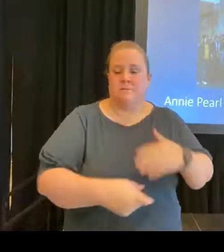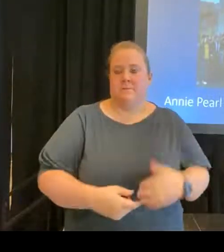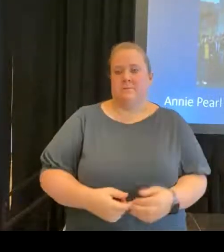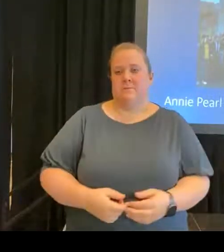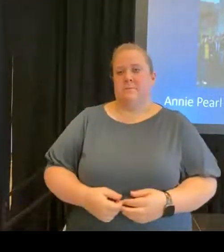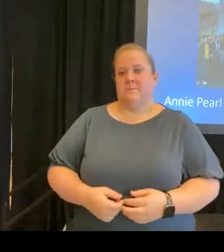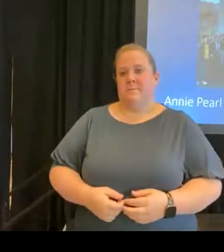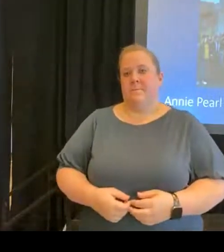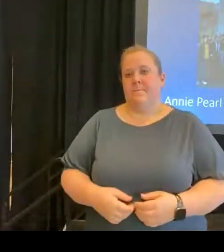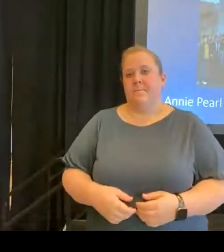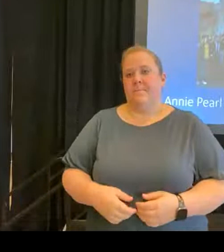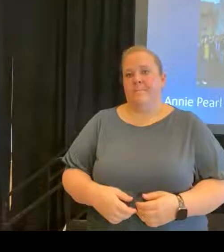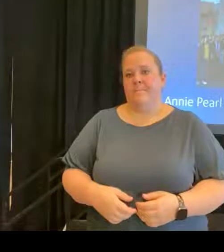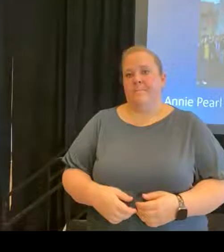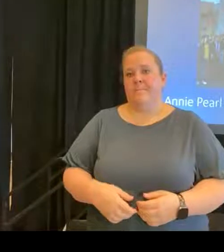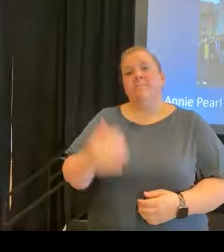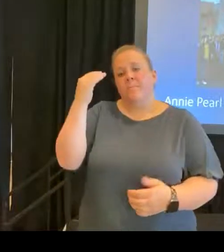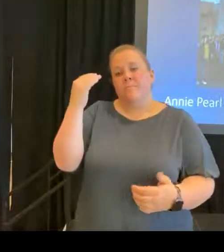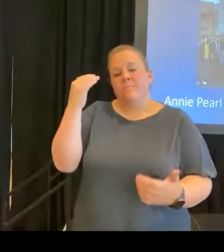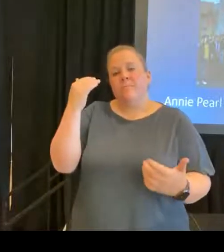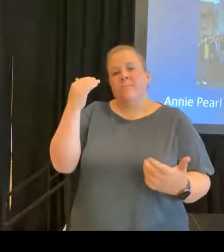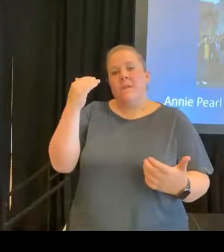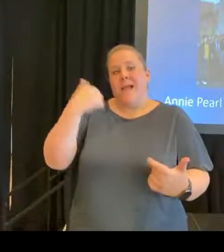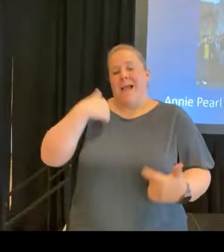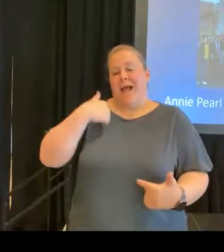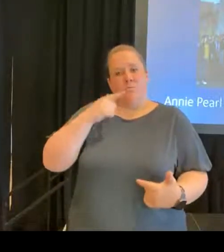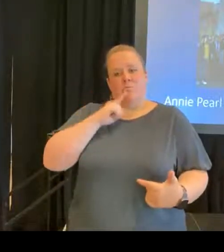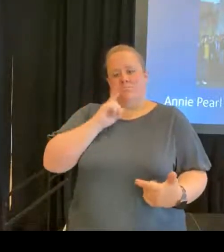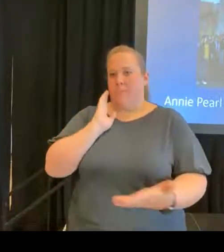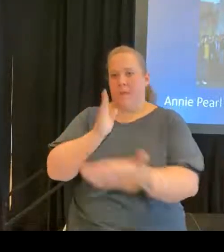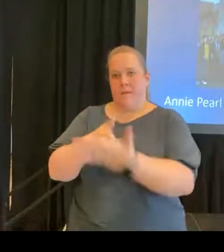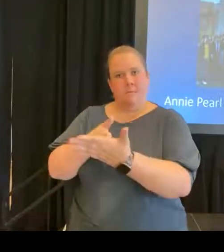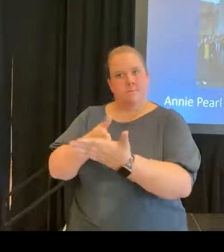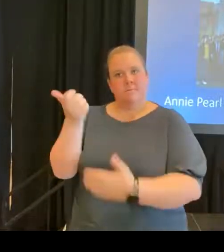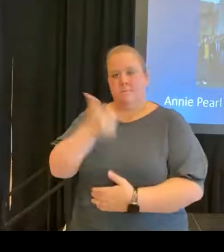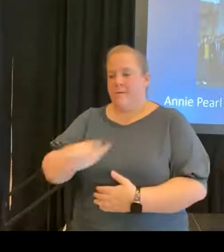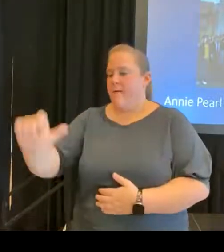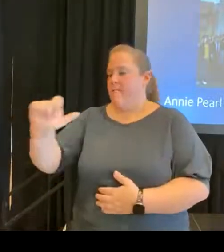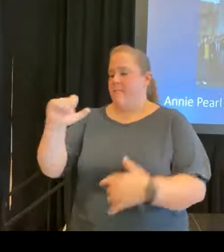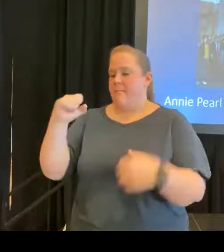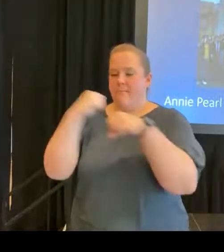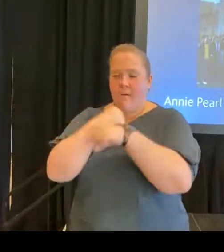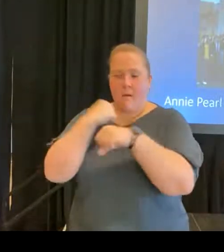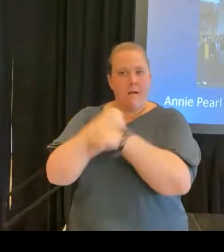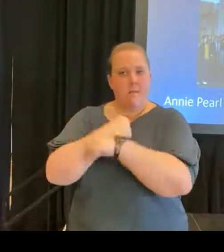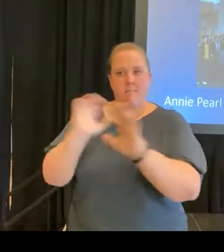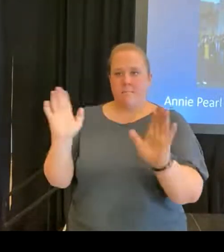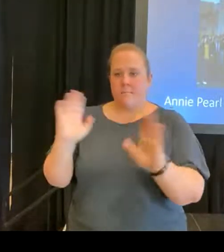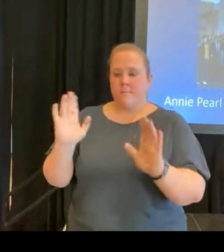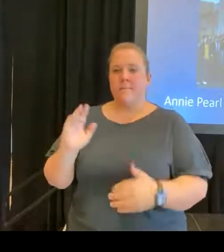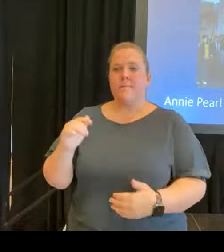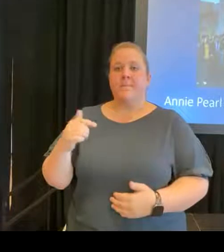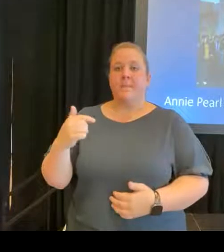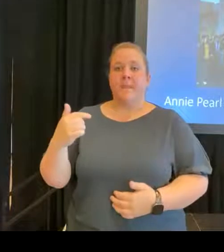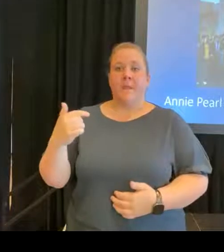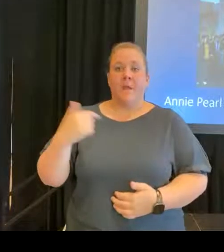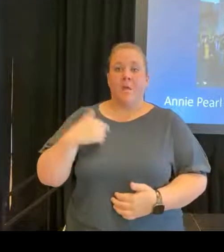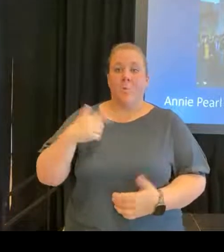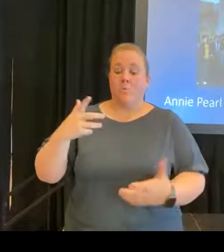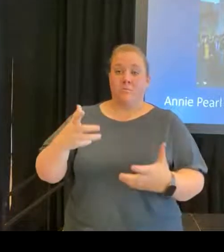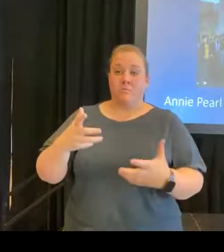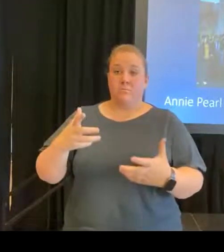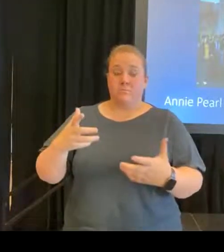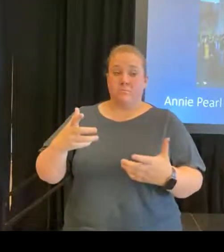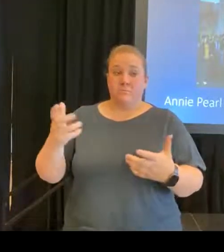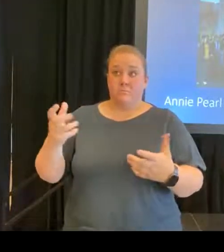See, that's because you don't have control. And I'm opposed to any violent organization. We outgunned and we're